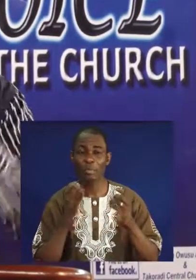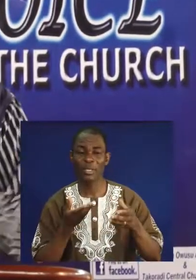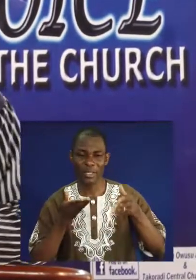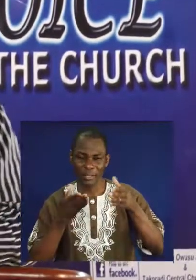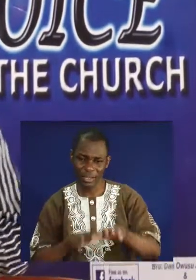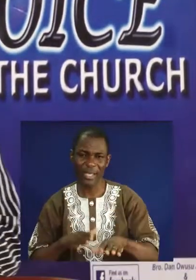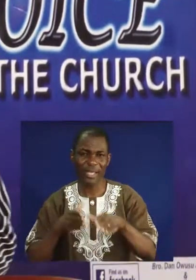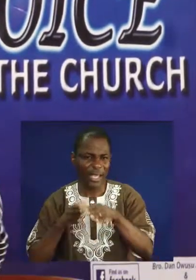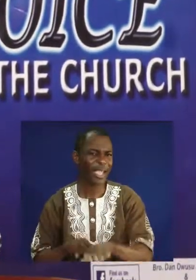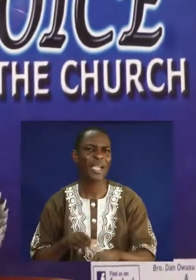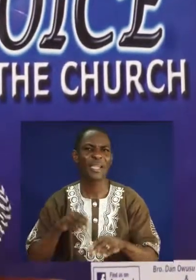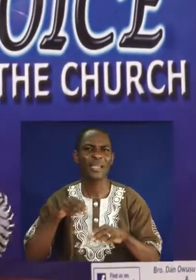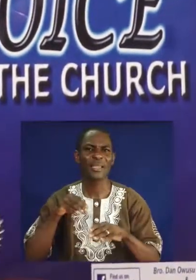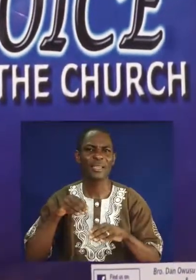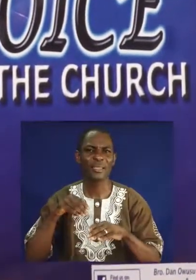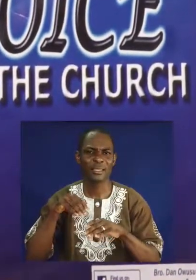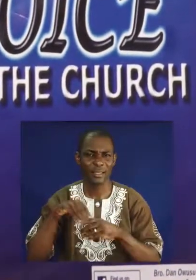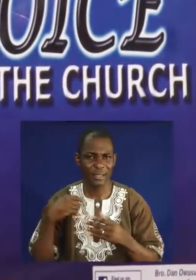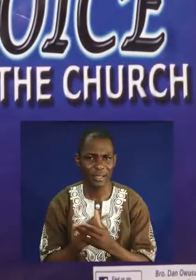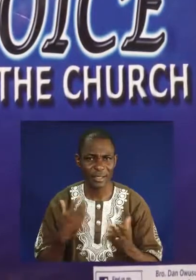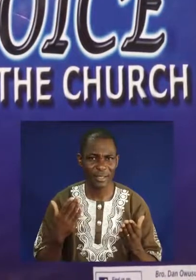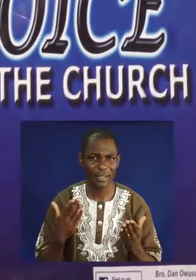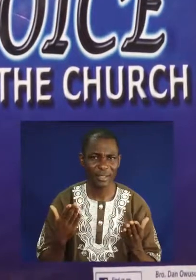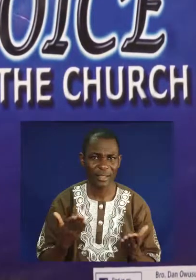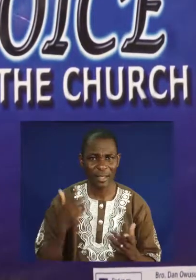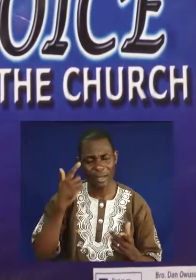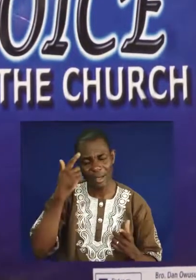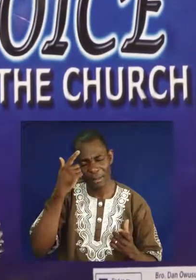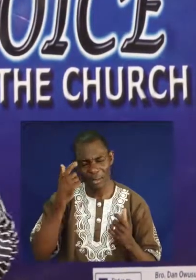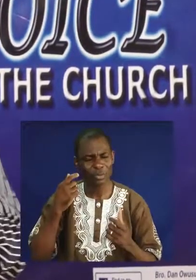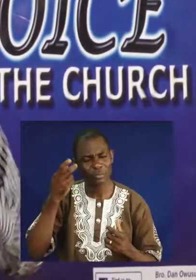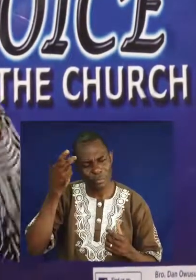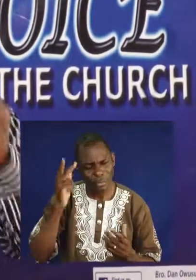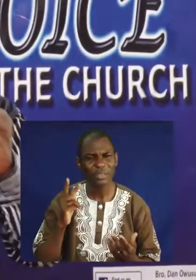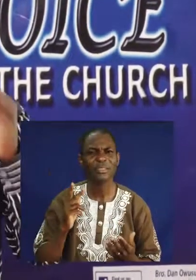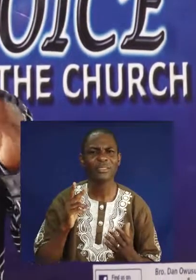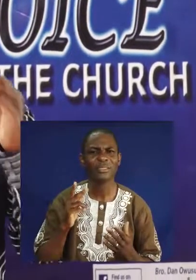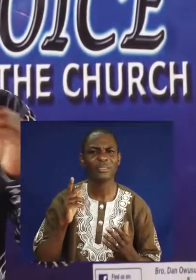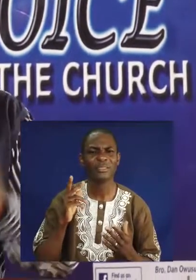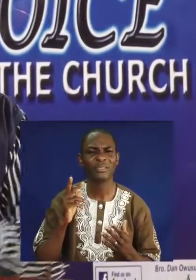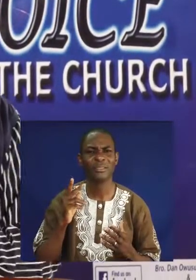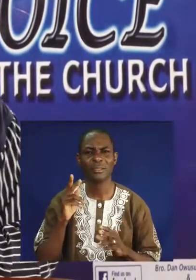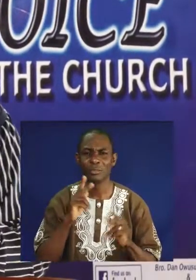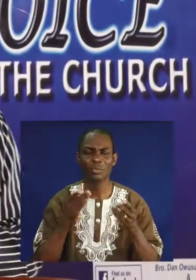a wagana maimu, and I'm among your 70. And conform a bray, a shia wo moja